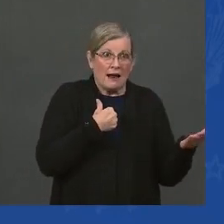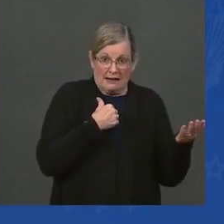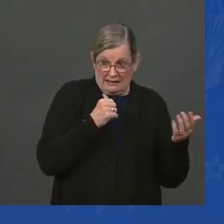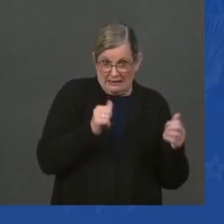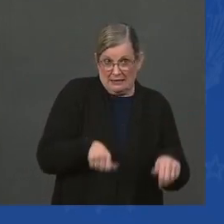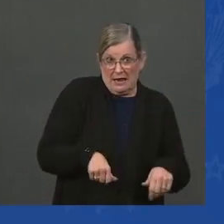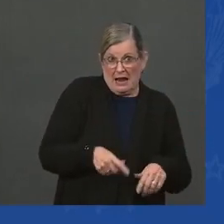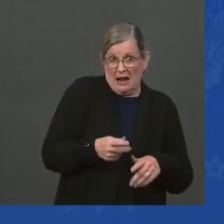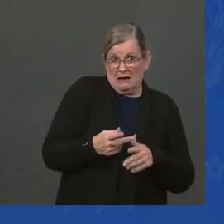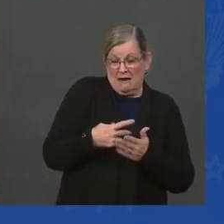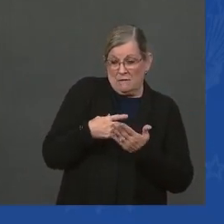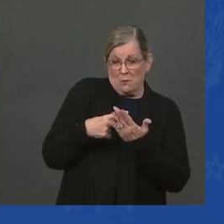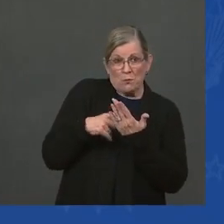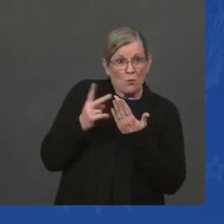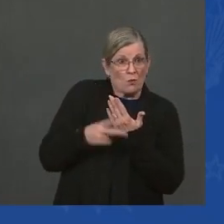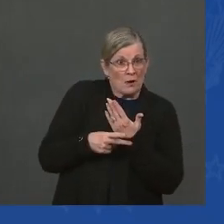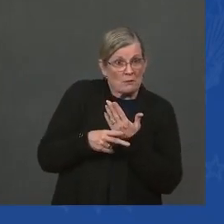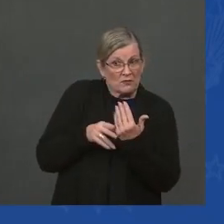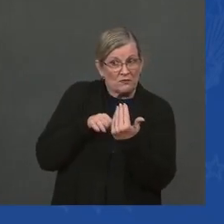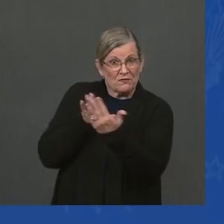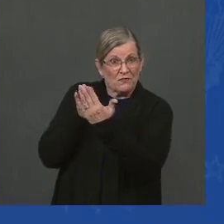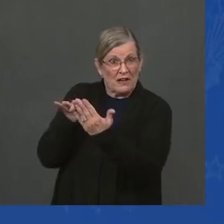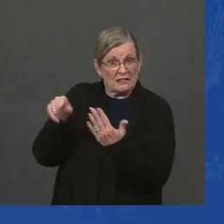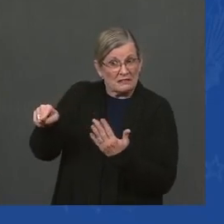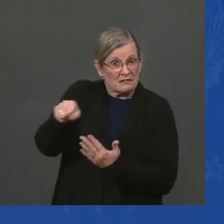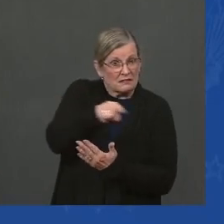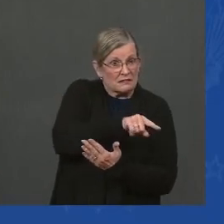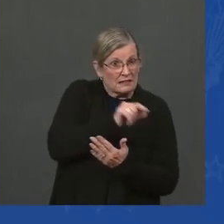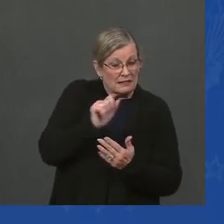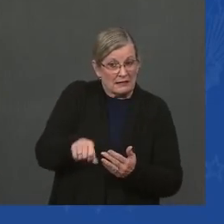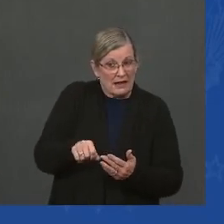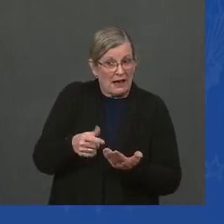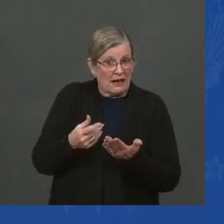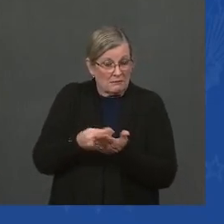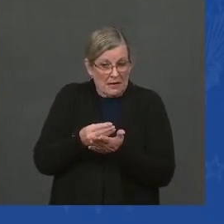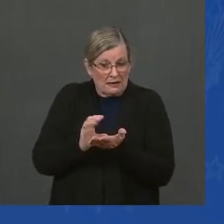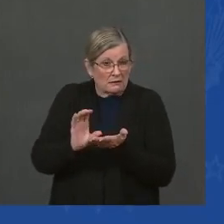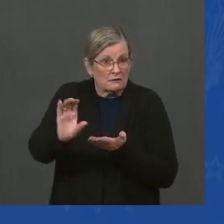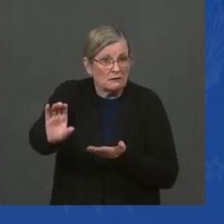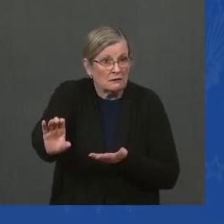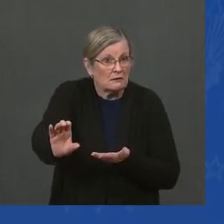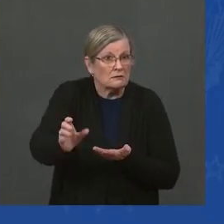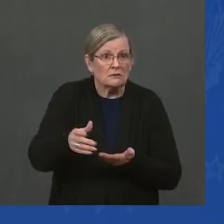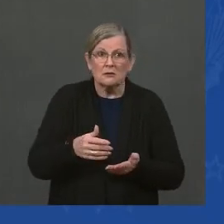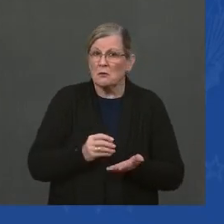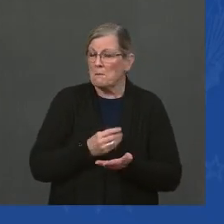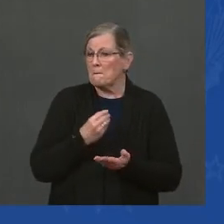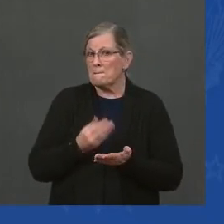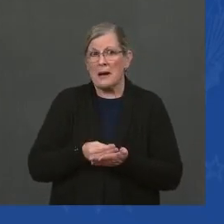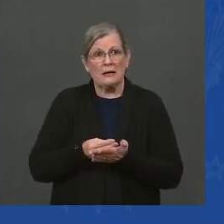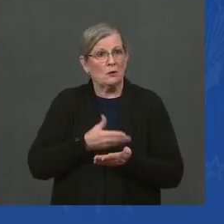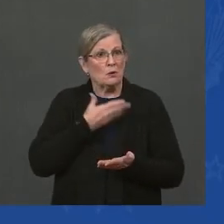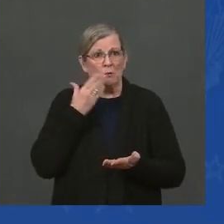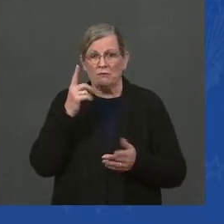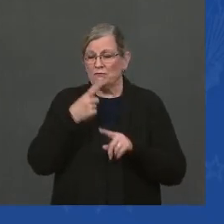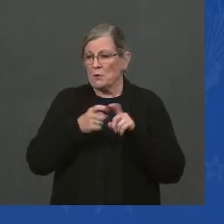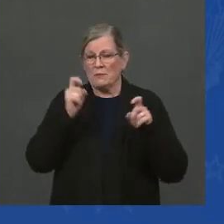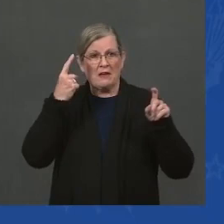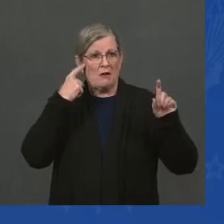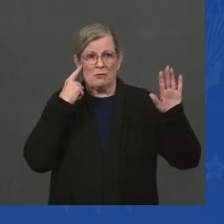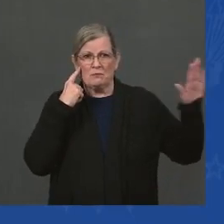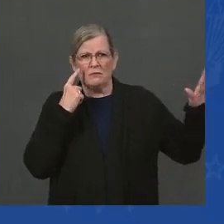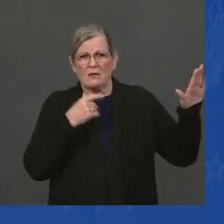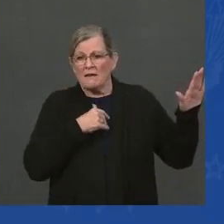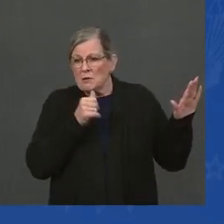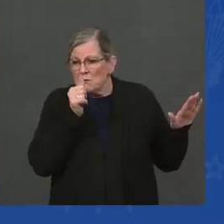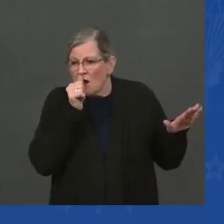But, for example, even if the funding didn't come from some of the governments, you have the private sector now engaged where they're talking